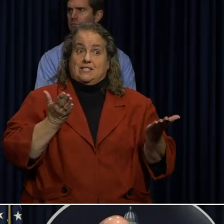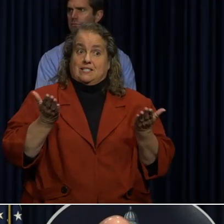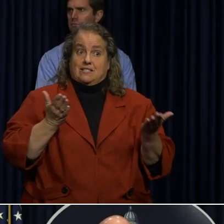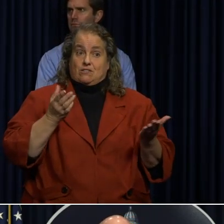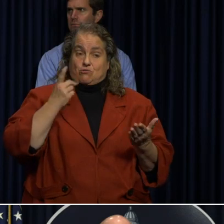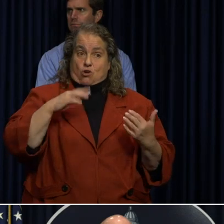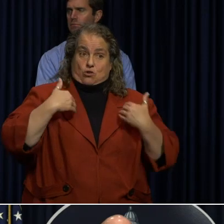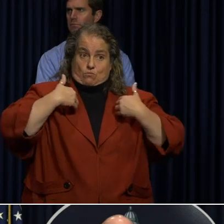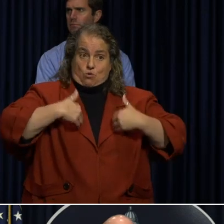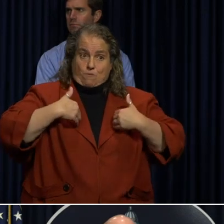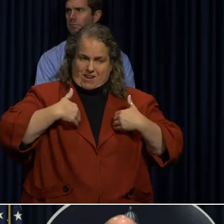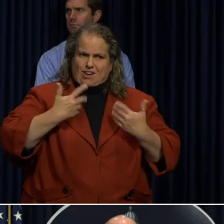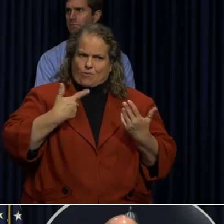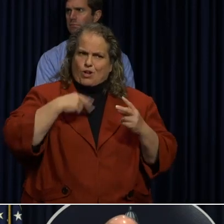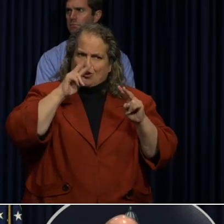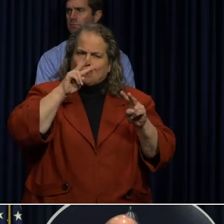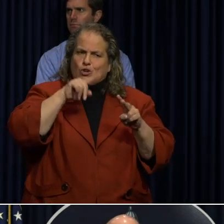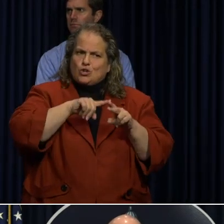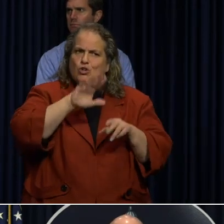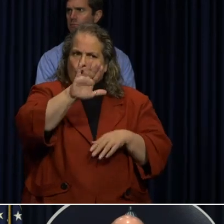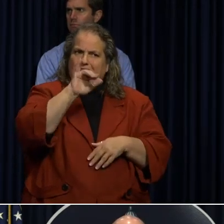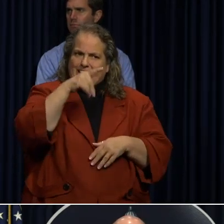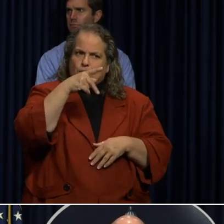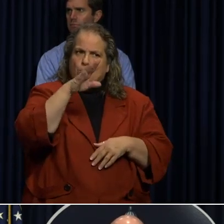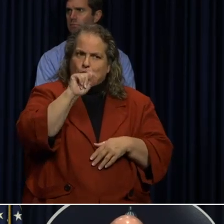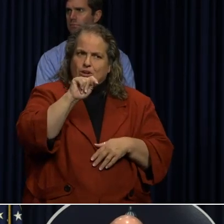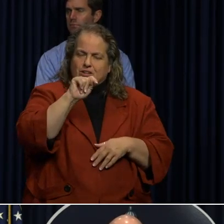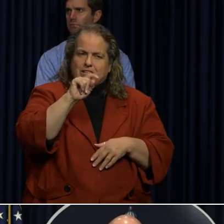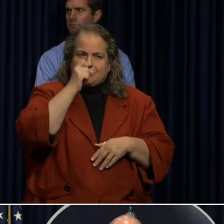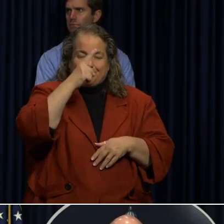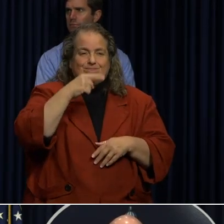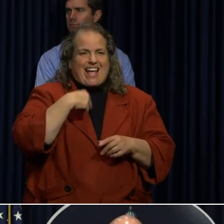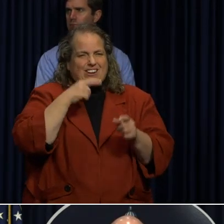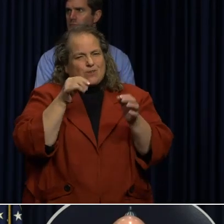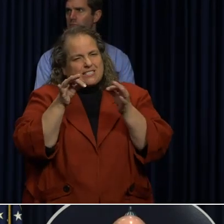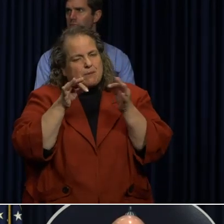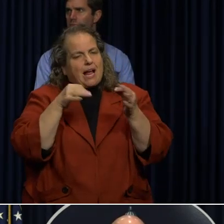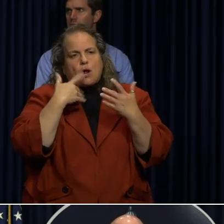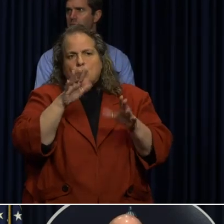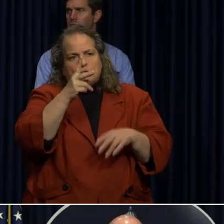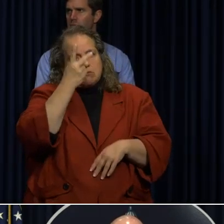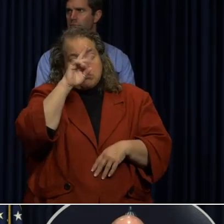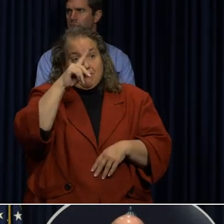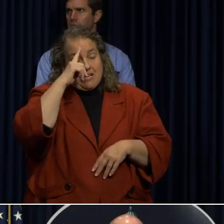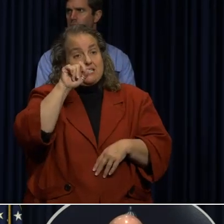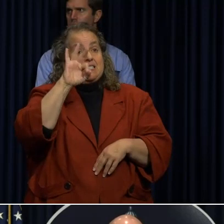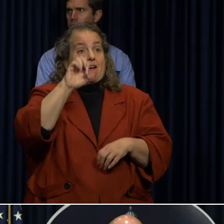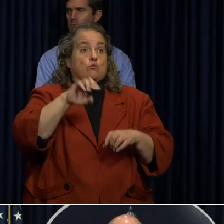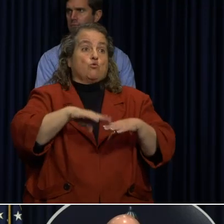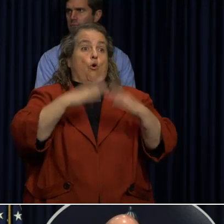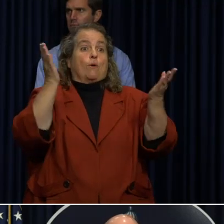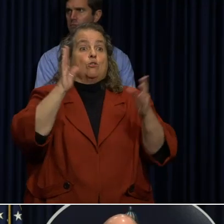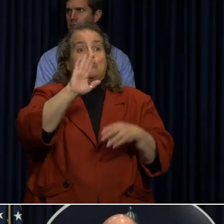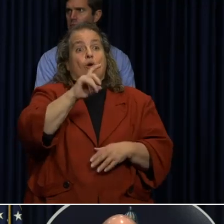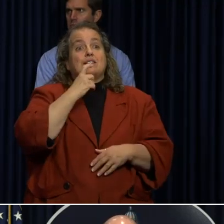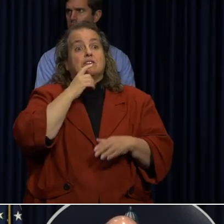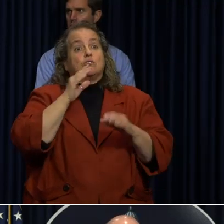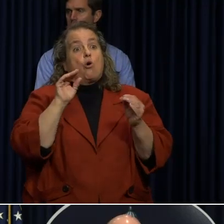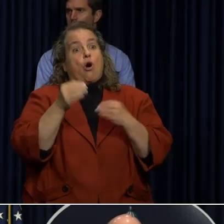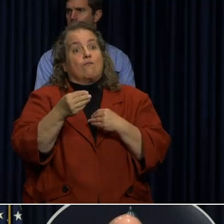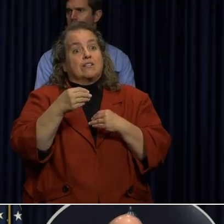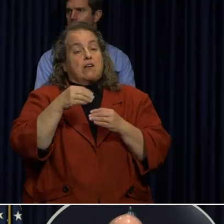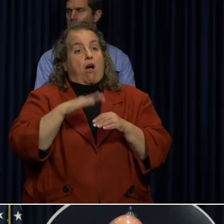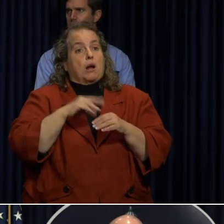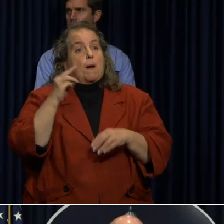qualified this, you would be misunderstanding if you thought it was safe and correct to open your dentist office for normal business on Monday with the